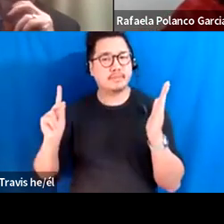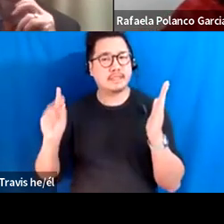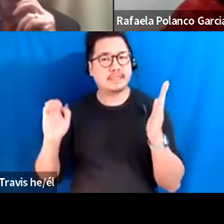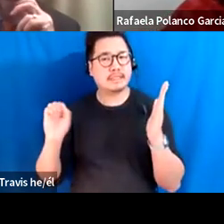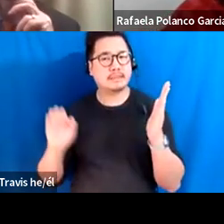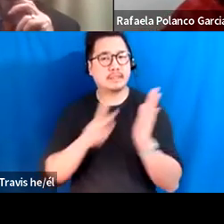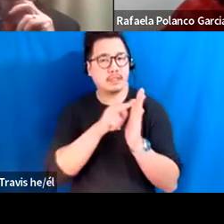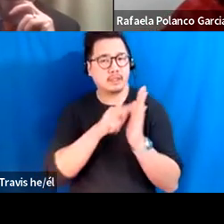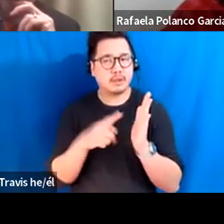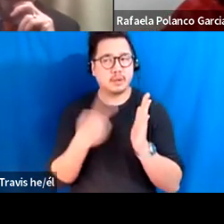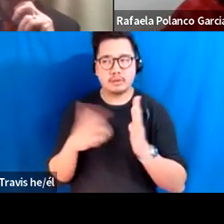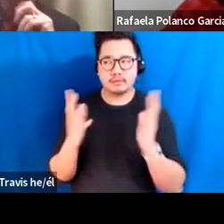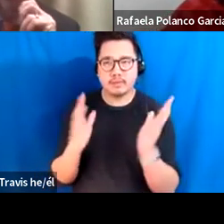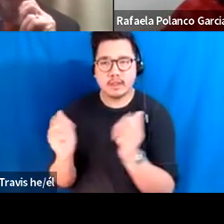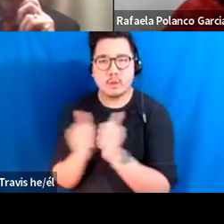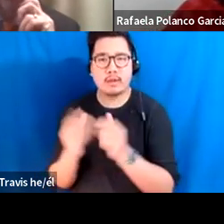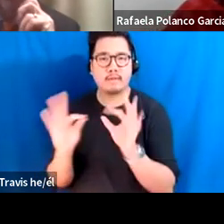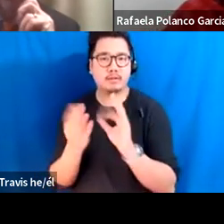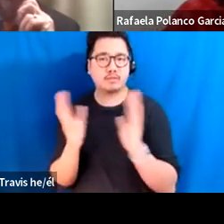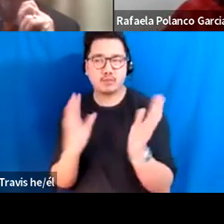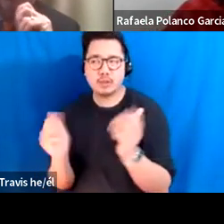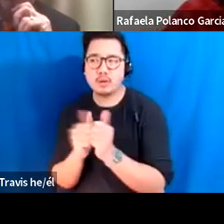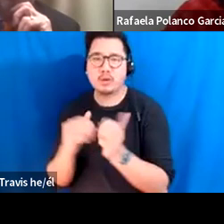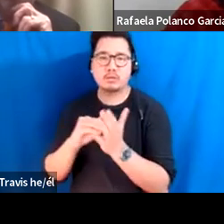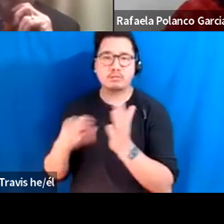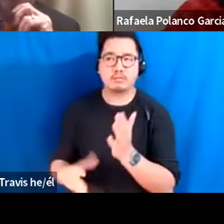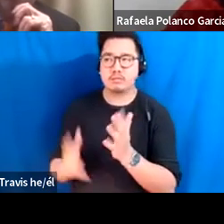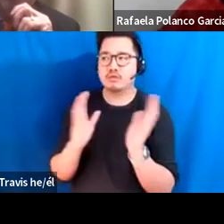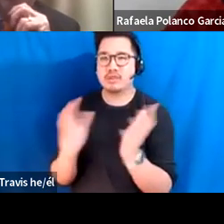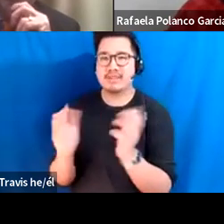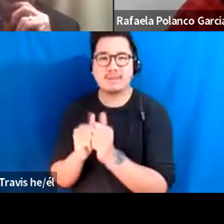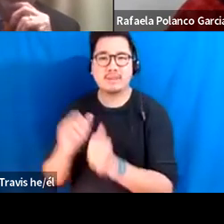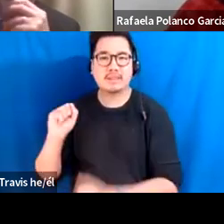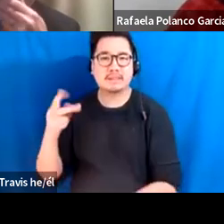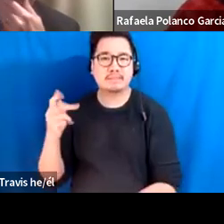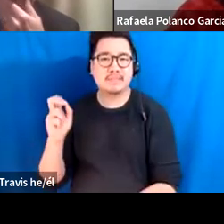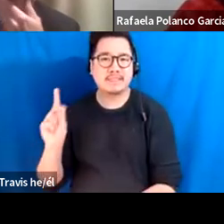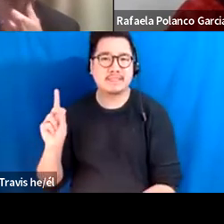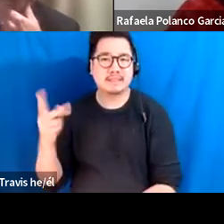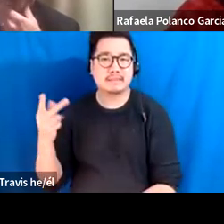families and talking to students and talking to spedpack and so